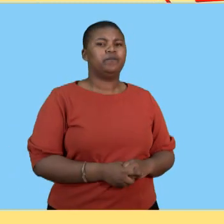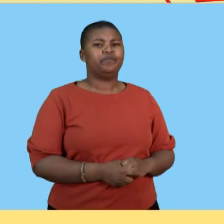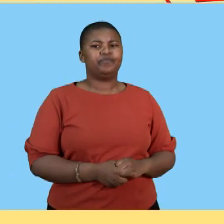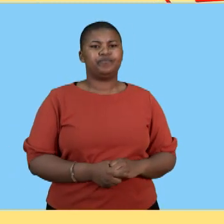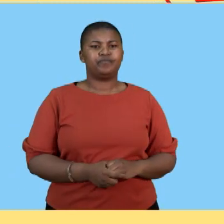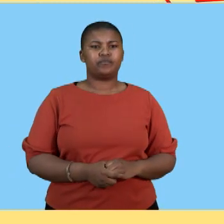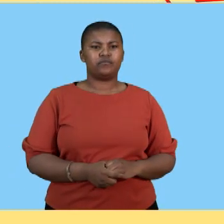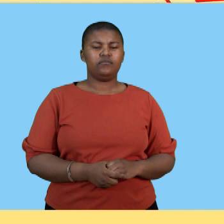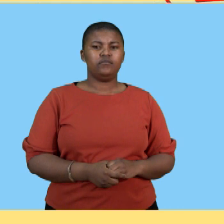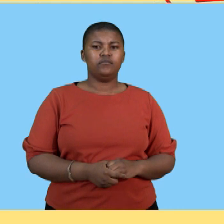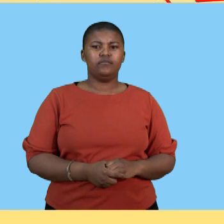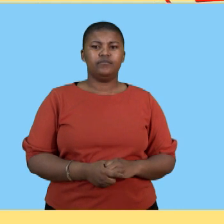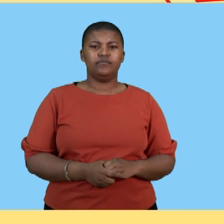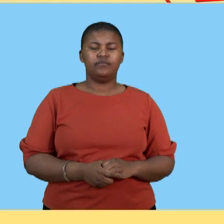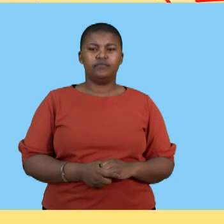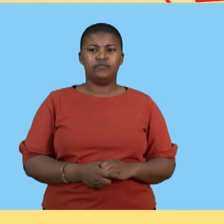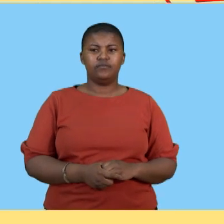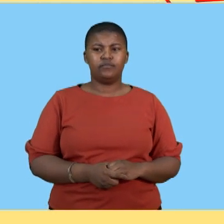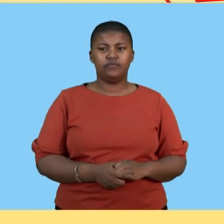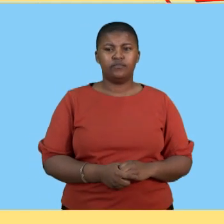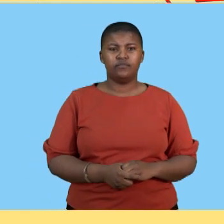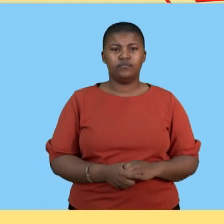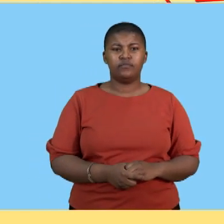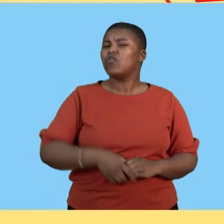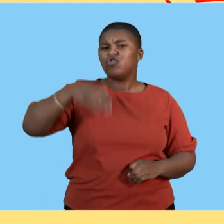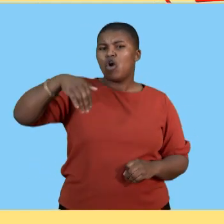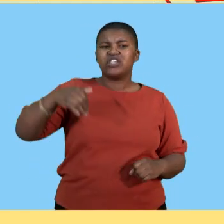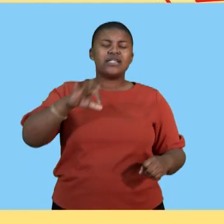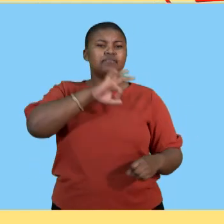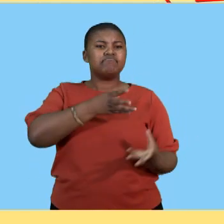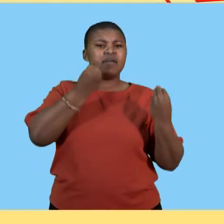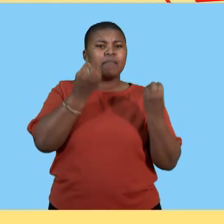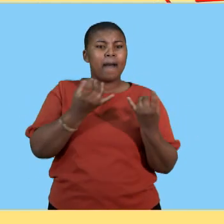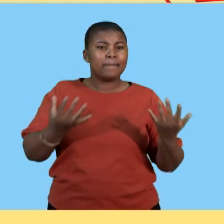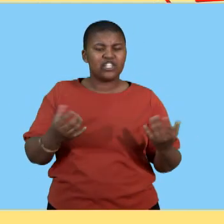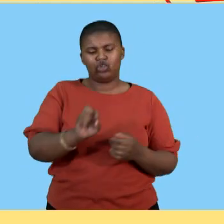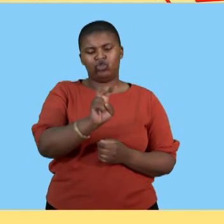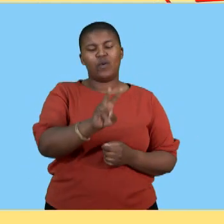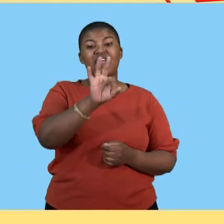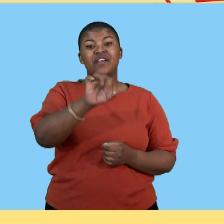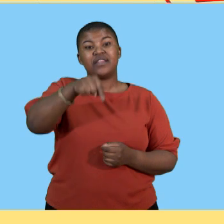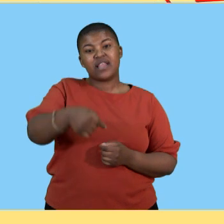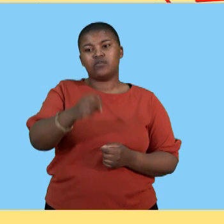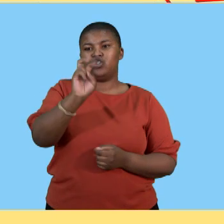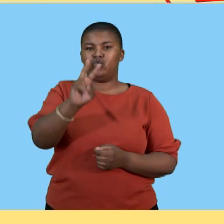55,200, which we bring here. Therefore, the amount that we have not yet received becomes